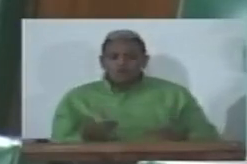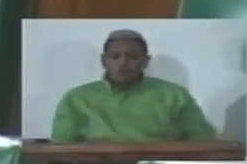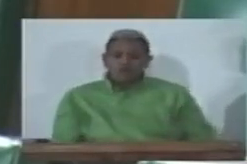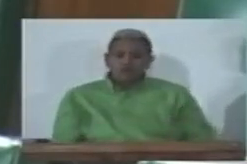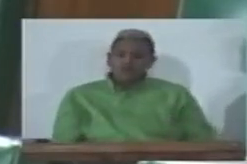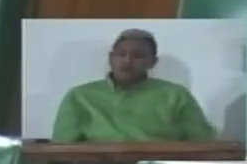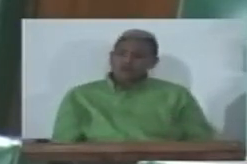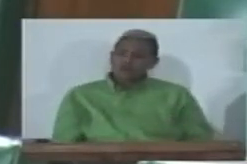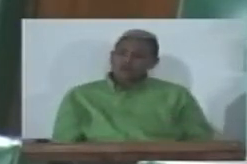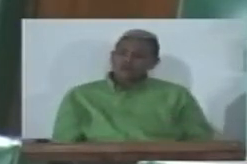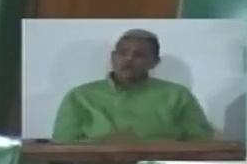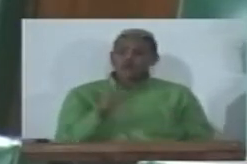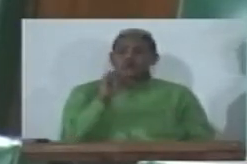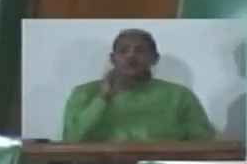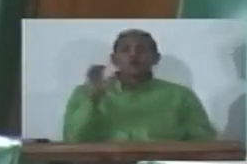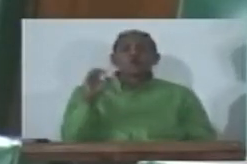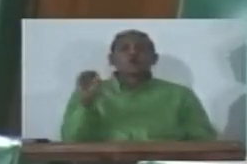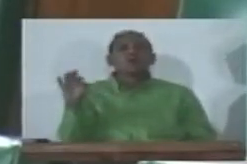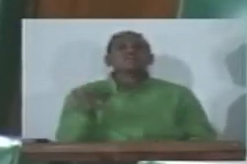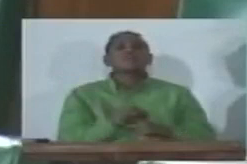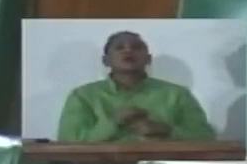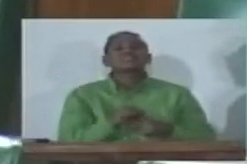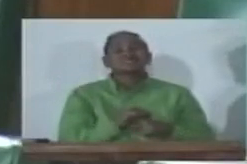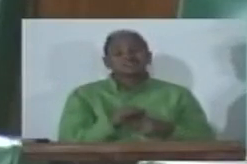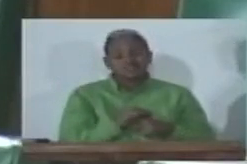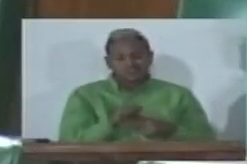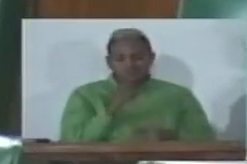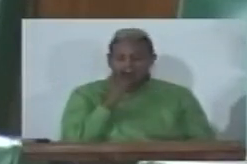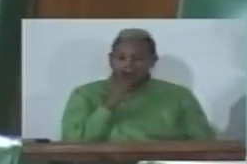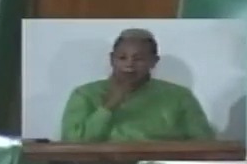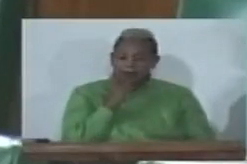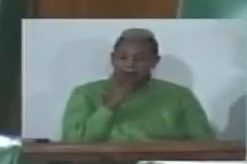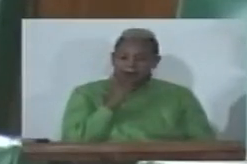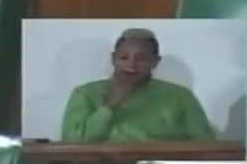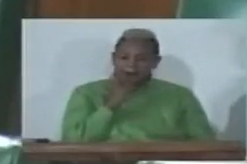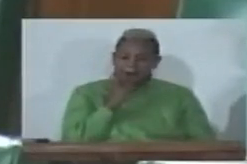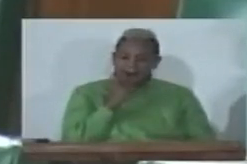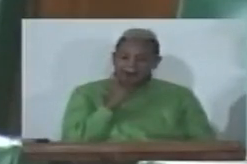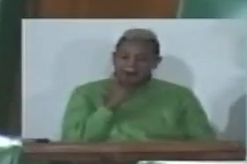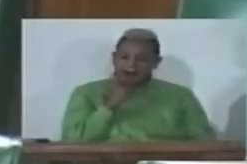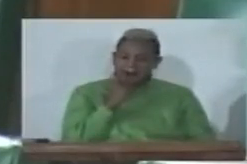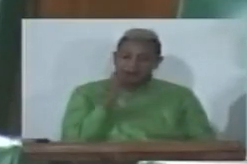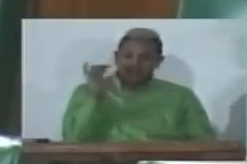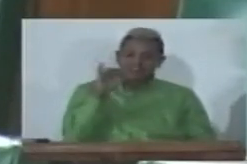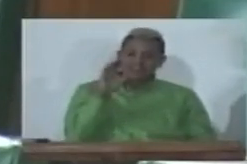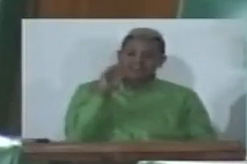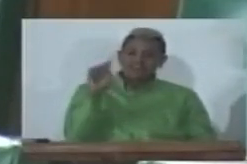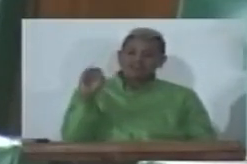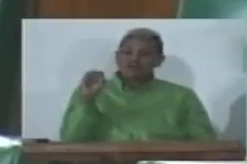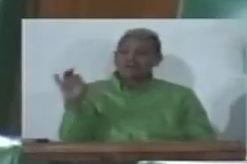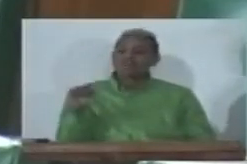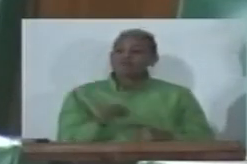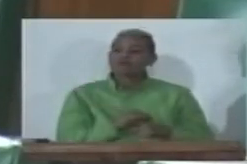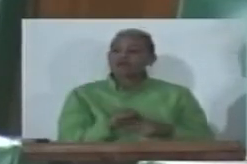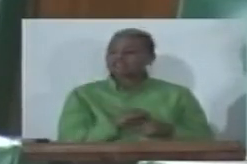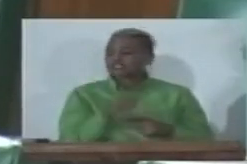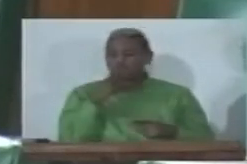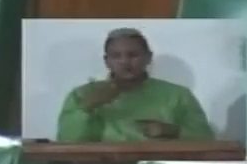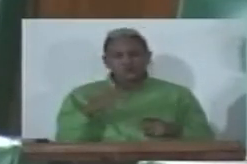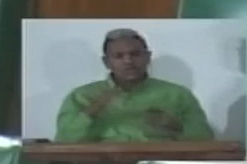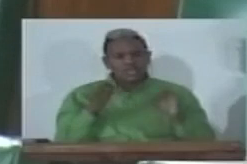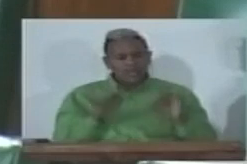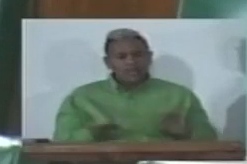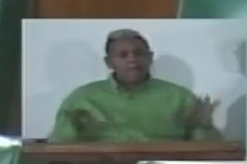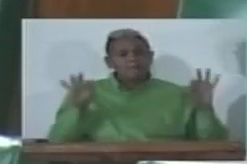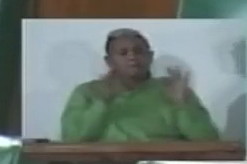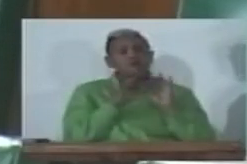the code of practice. That code of practice is a very important,